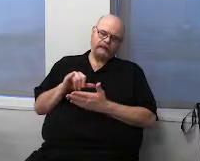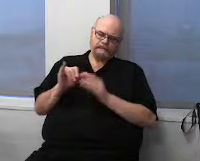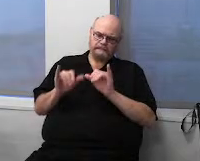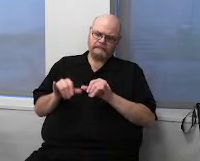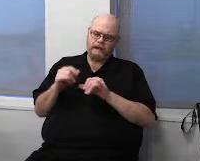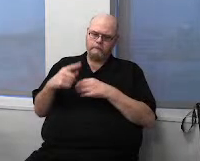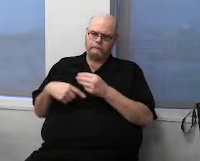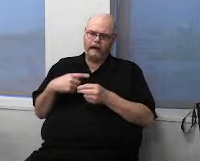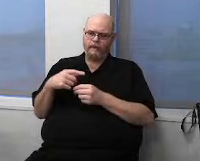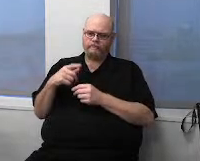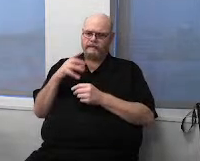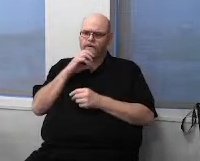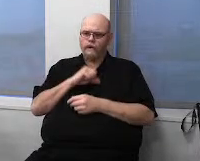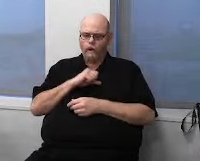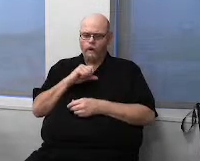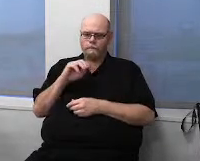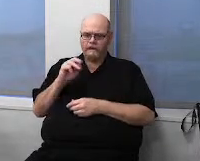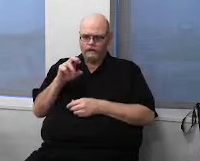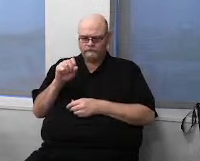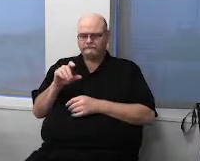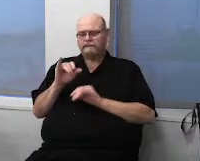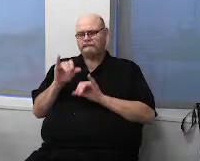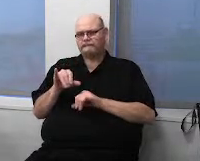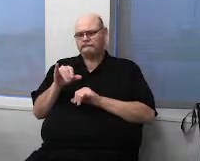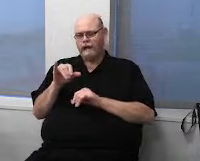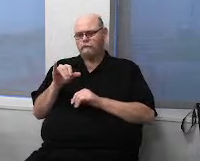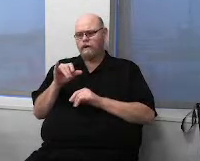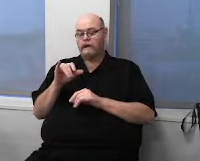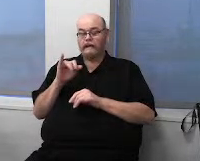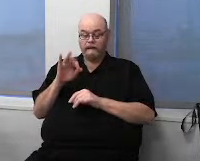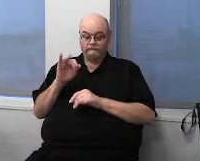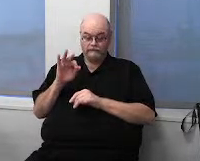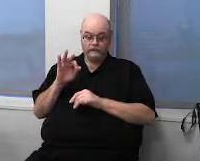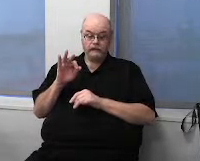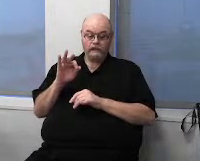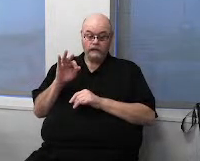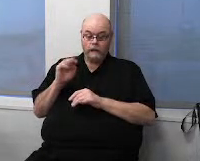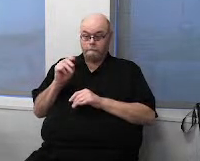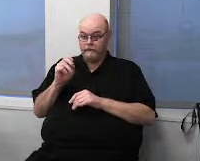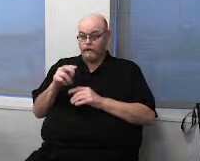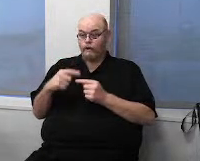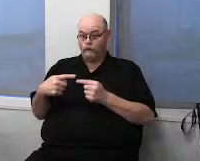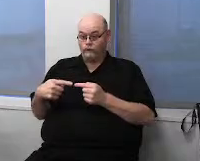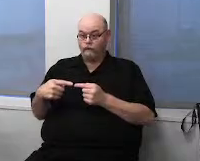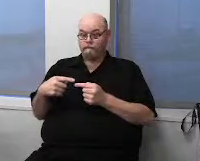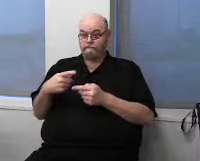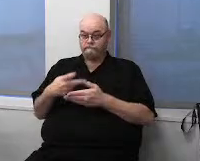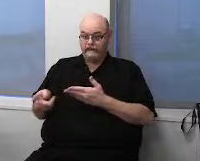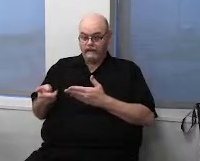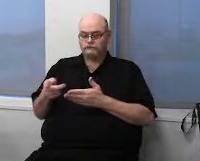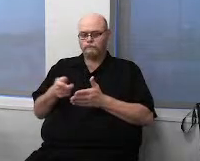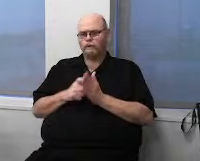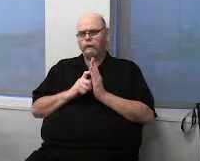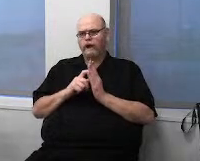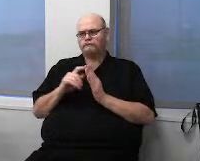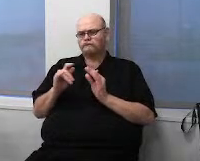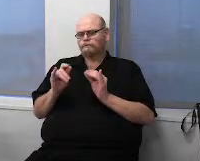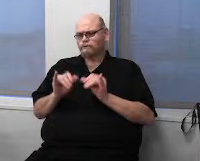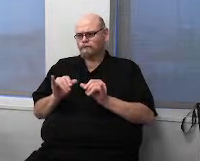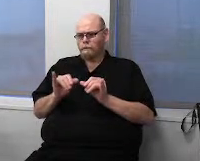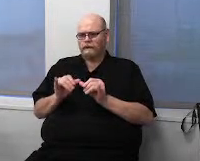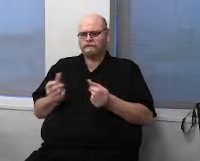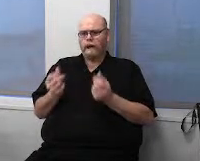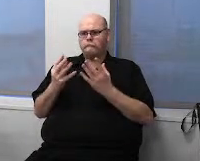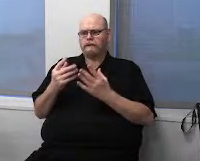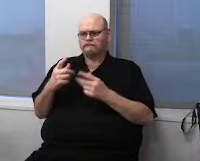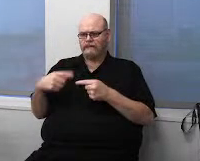maintenance of the legacy meters. Similar response again. If a meter has failed, we have a requirement to measure